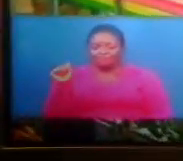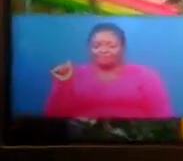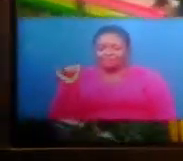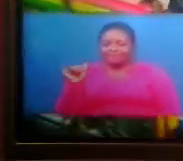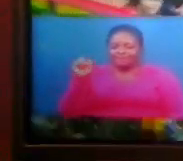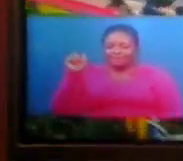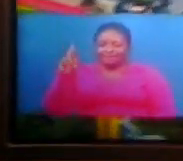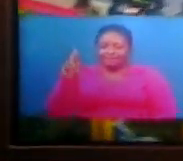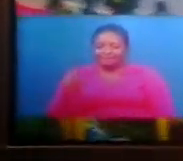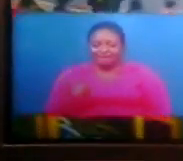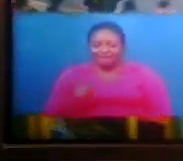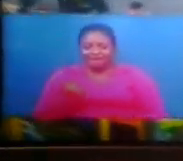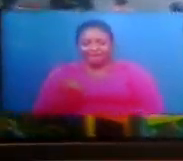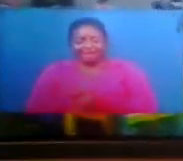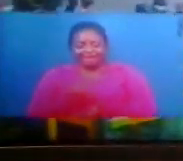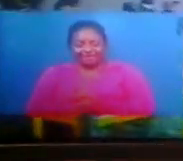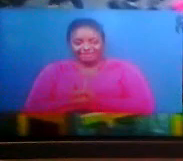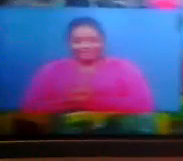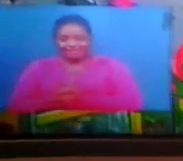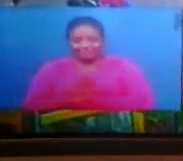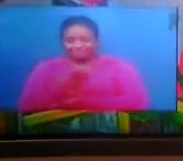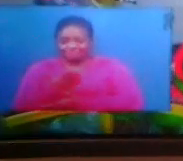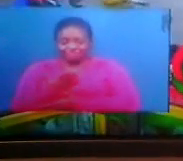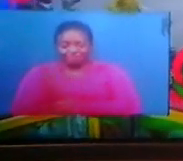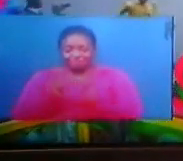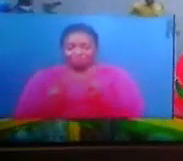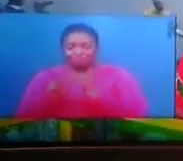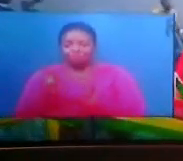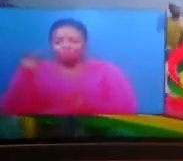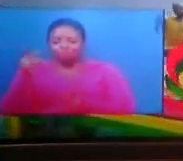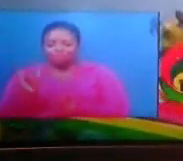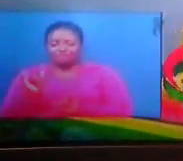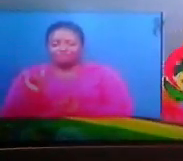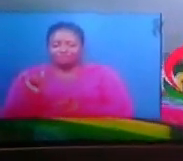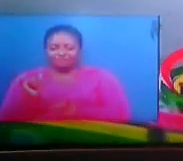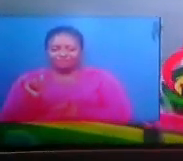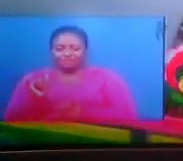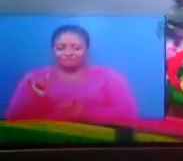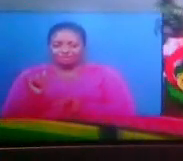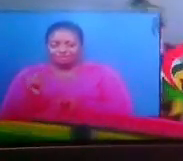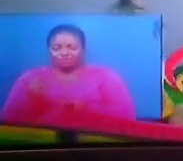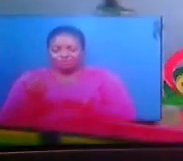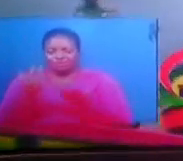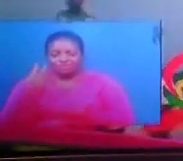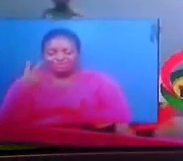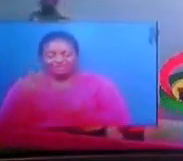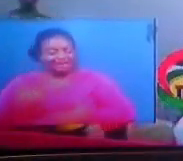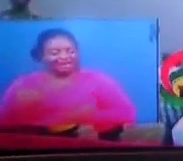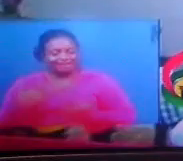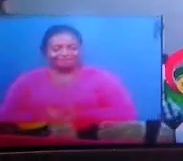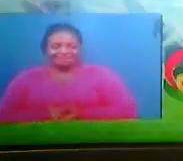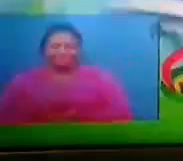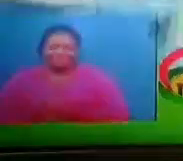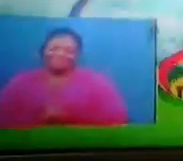Ghanaians are enthusiastic about Ghana. The people of Kumasi are enthusiastic about Ghana, and they are excited